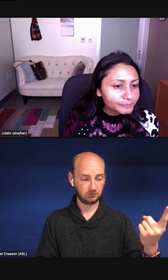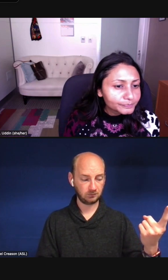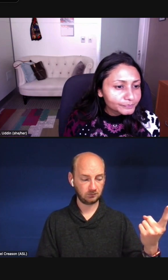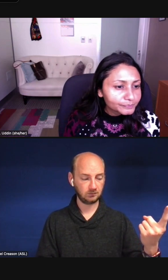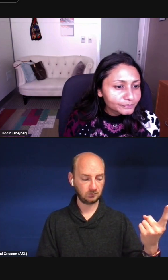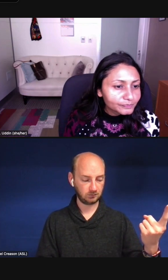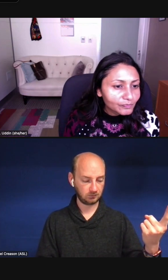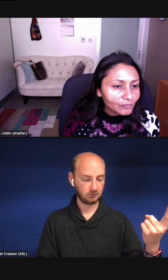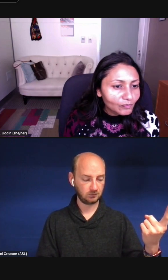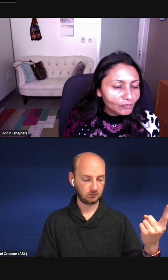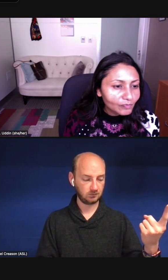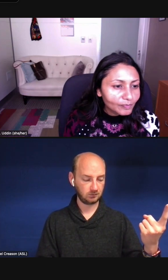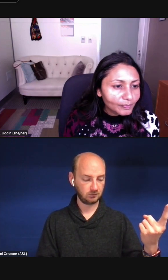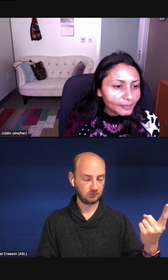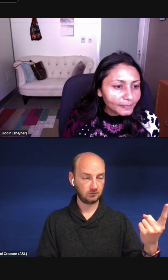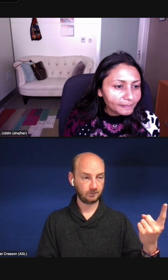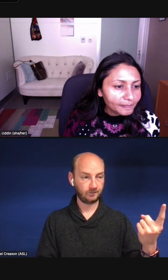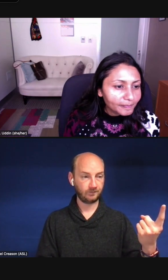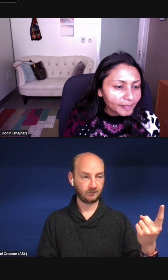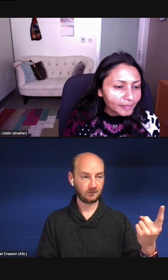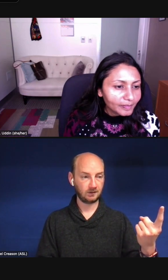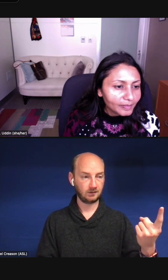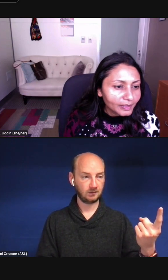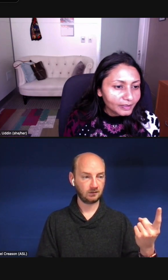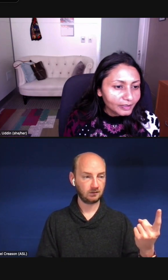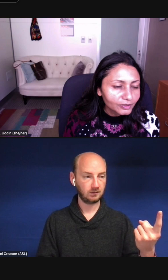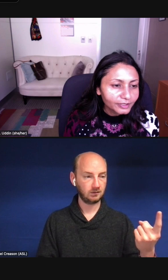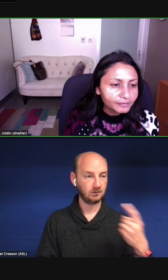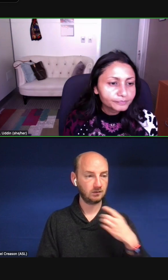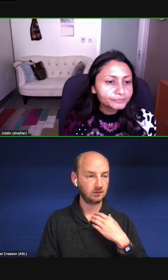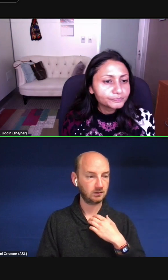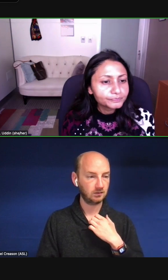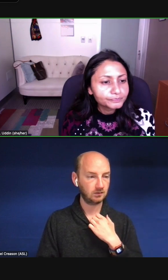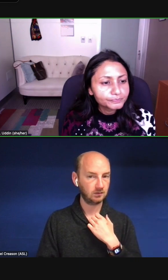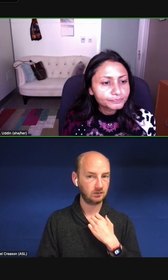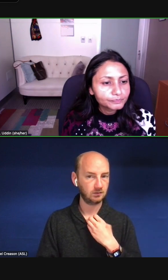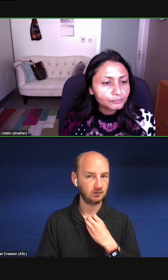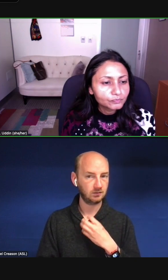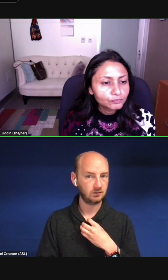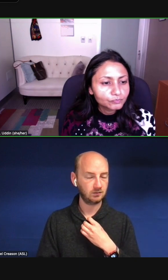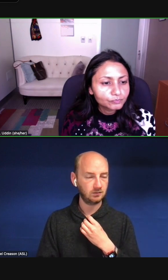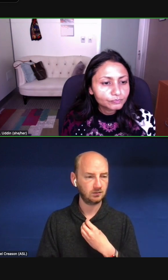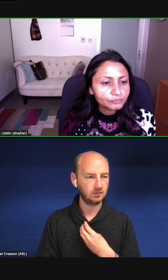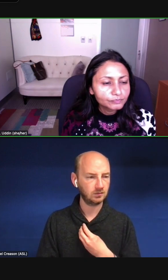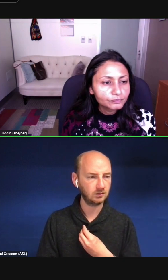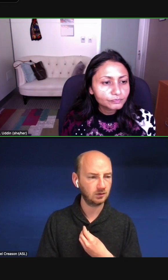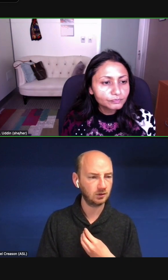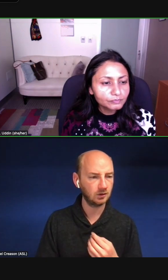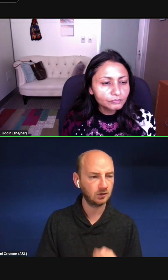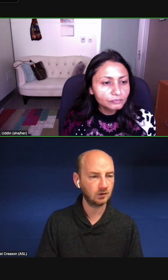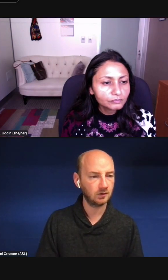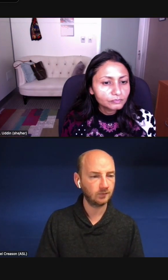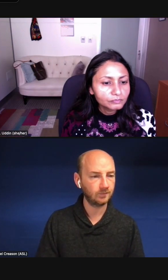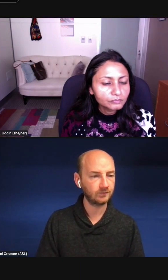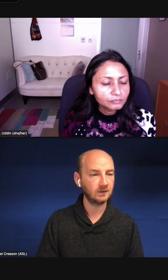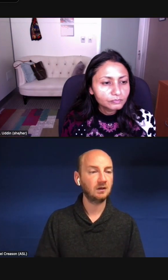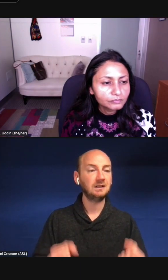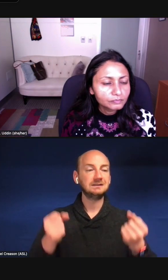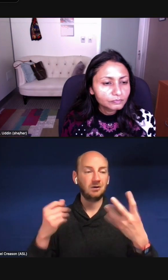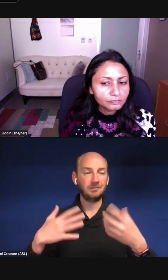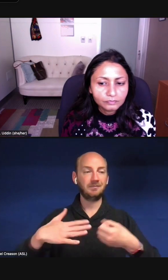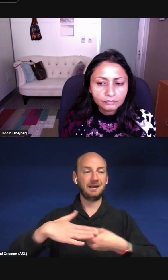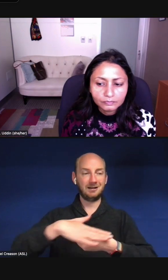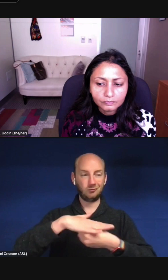okay. Yeah. And I can read the question that goes along with it. Okay. So also given that a lot of regions, like